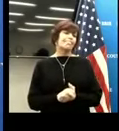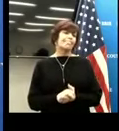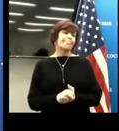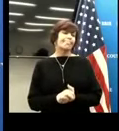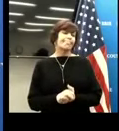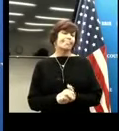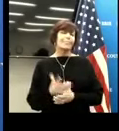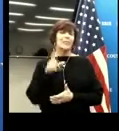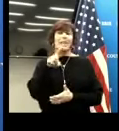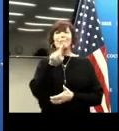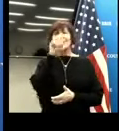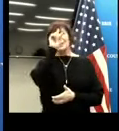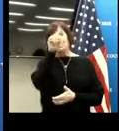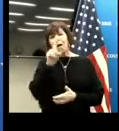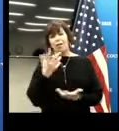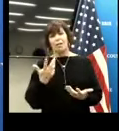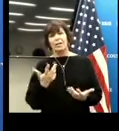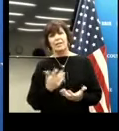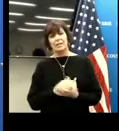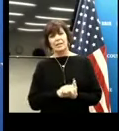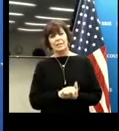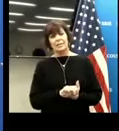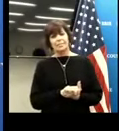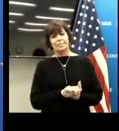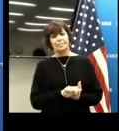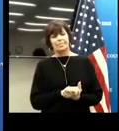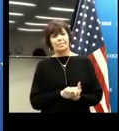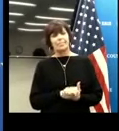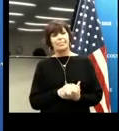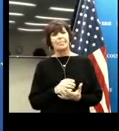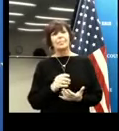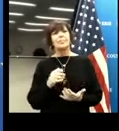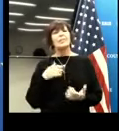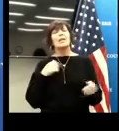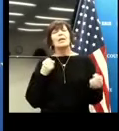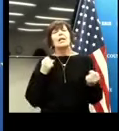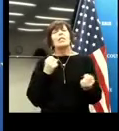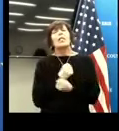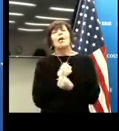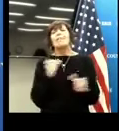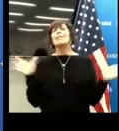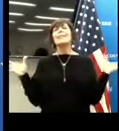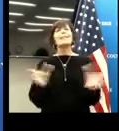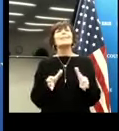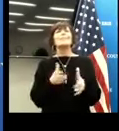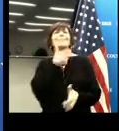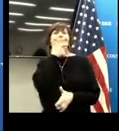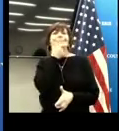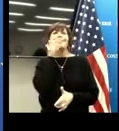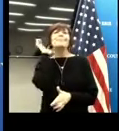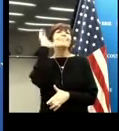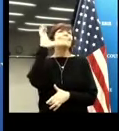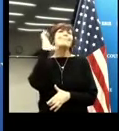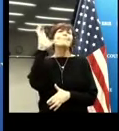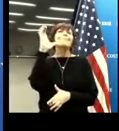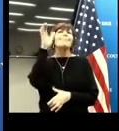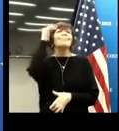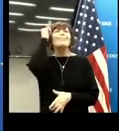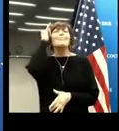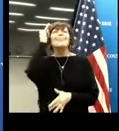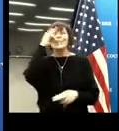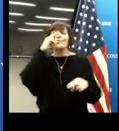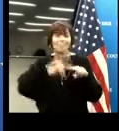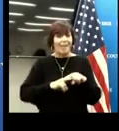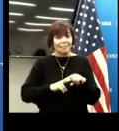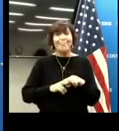We've got to be smarter about how we do it. We love getting together and watching the Bills. It's fun when you do